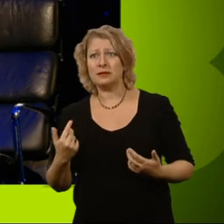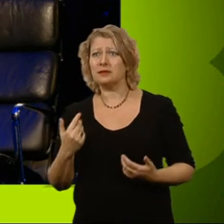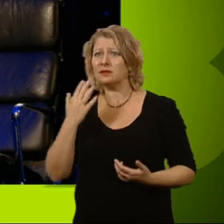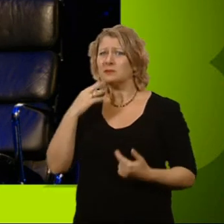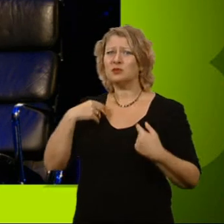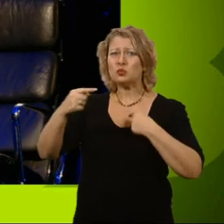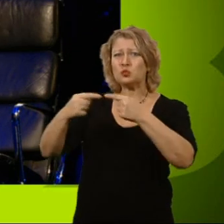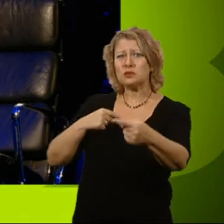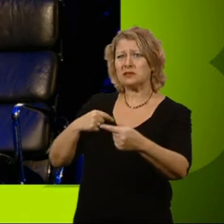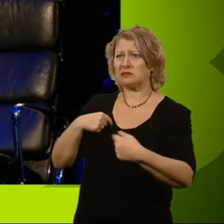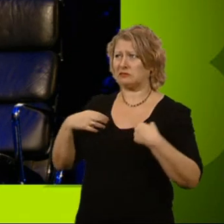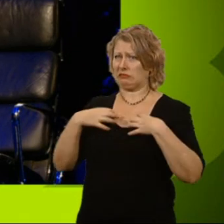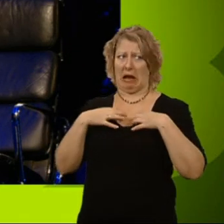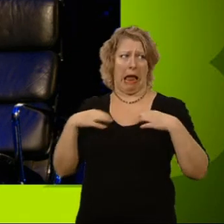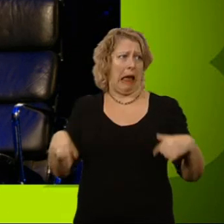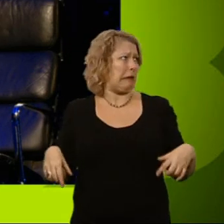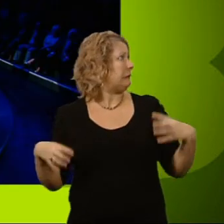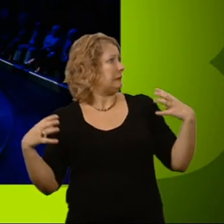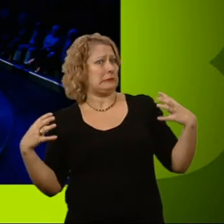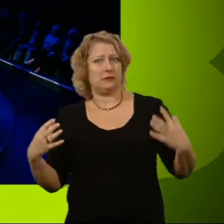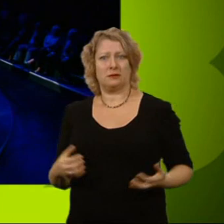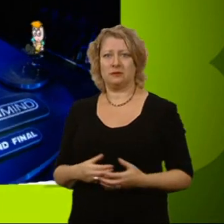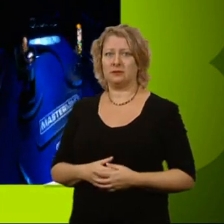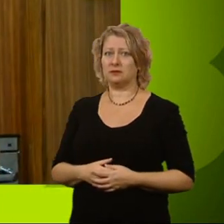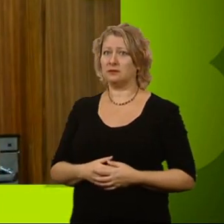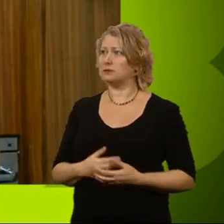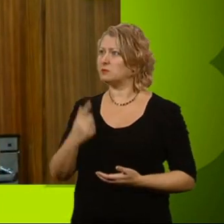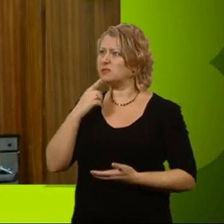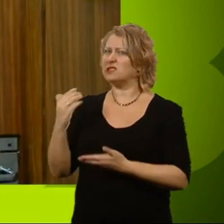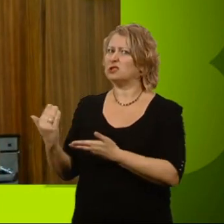places? This is quite scary. Could we call security, please?